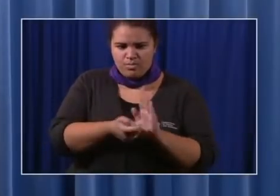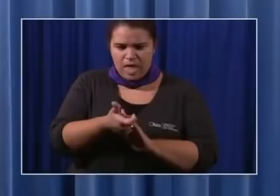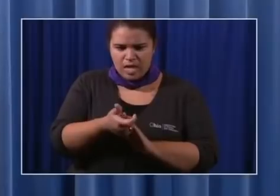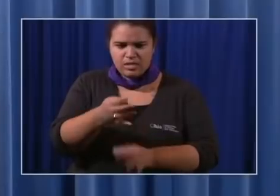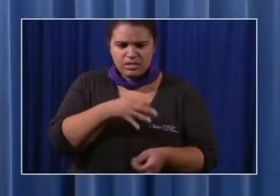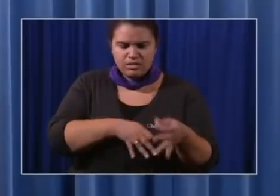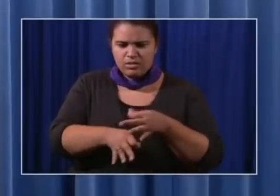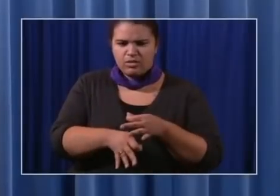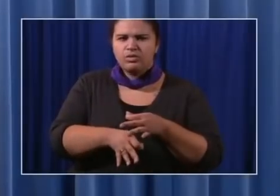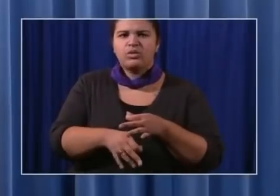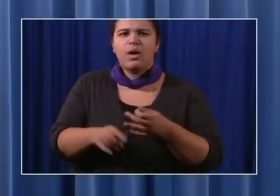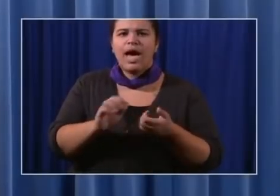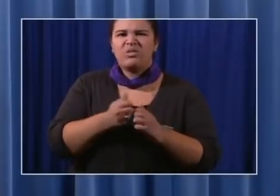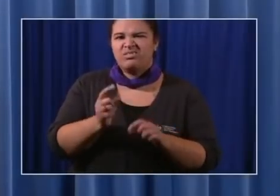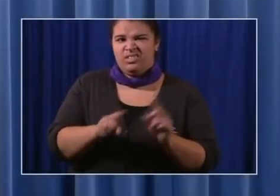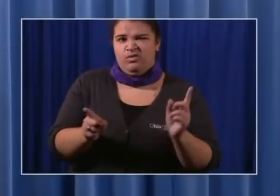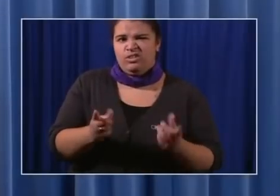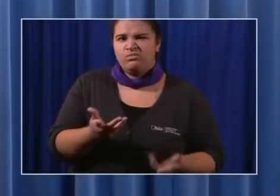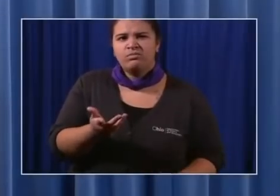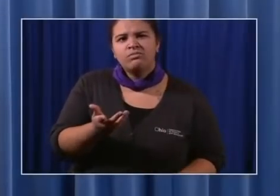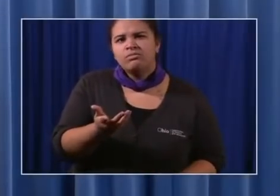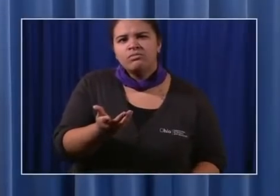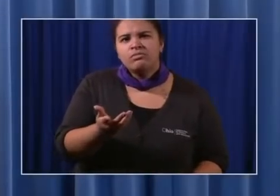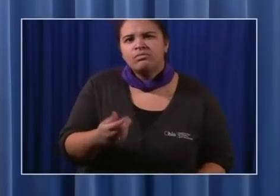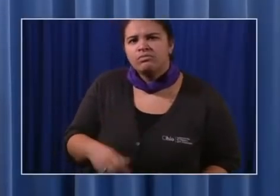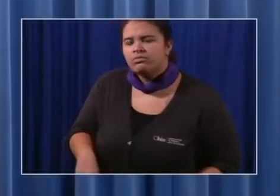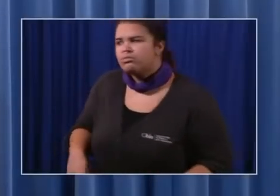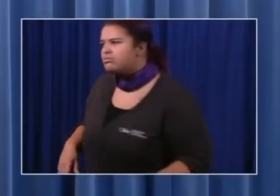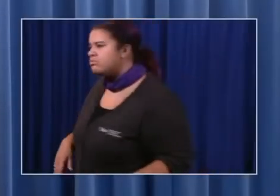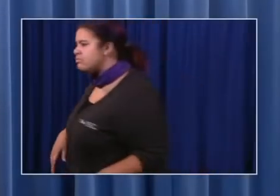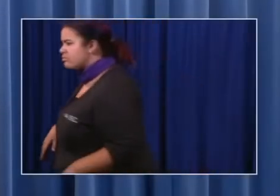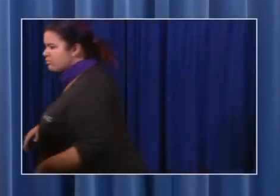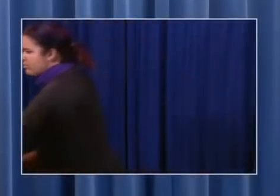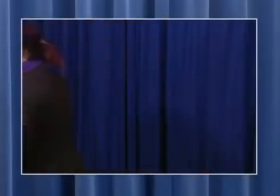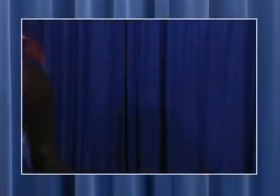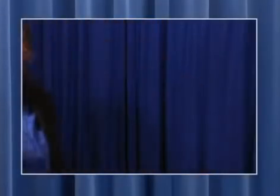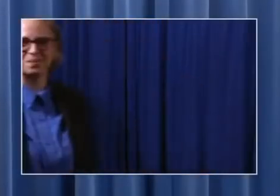And again, everybody knew there was money being spent.